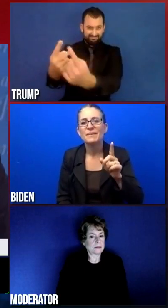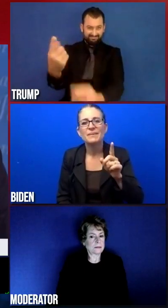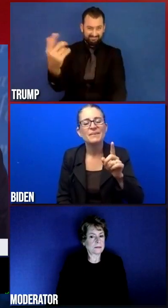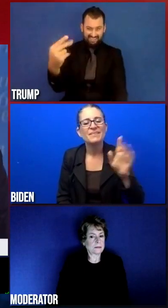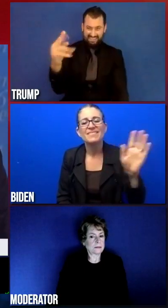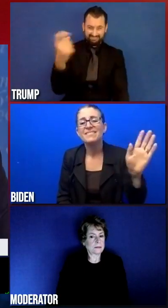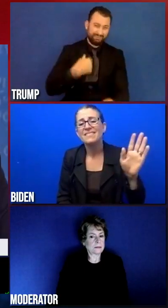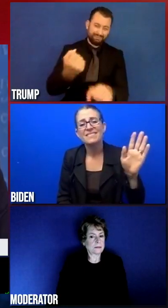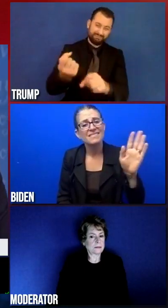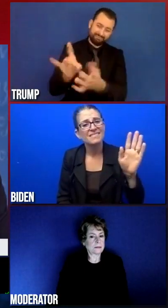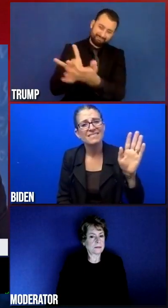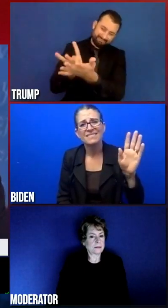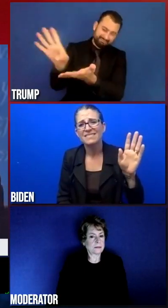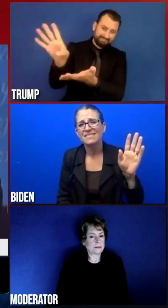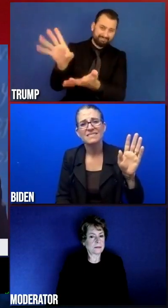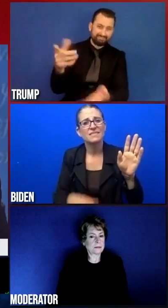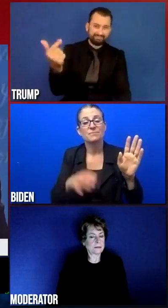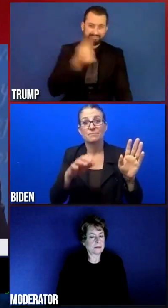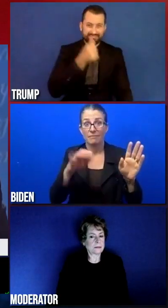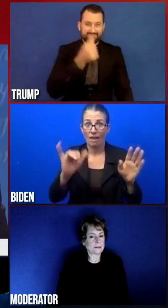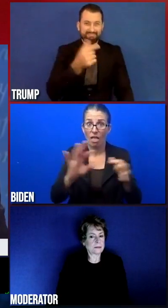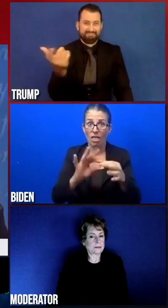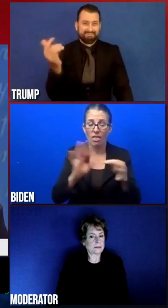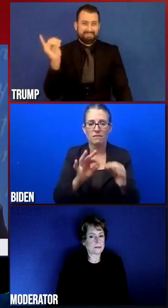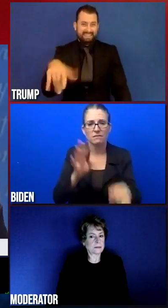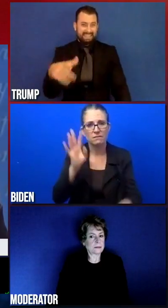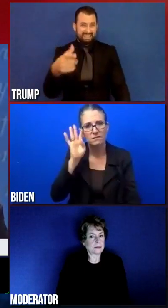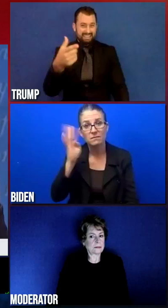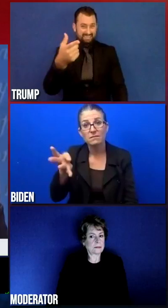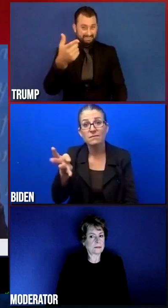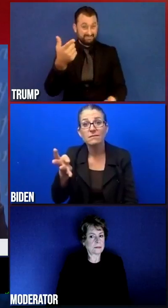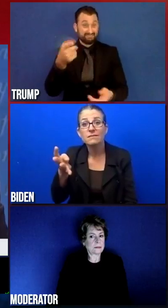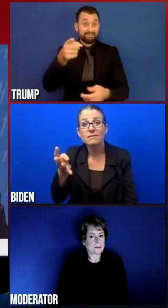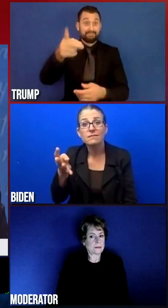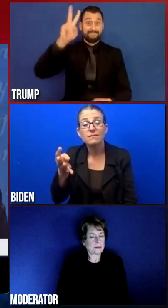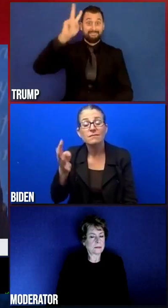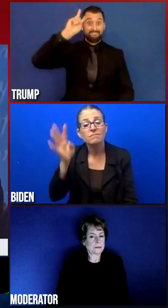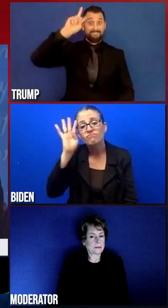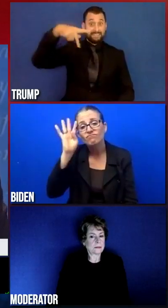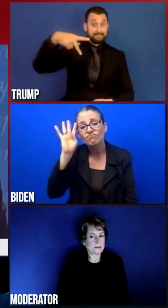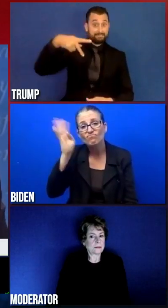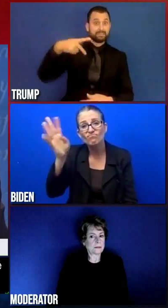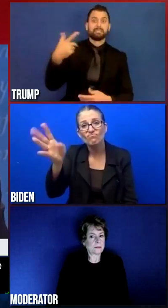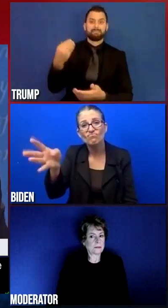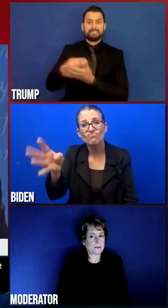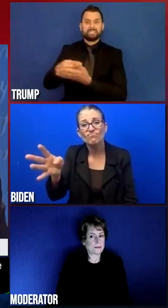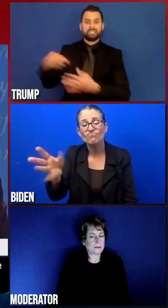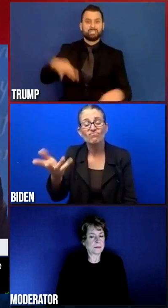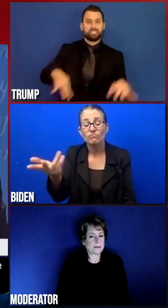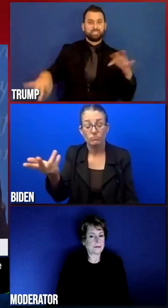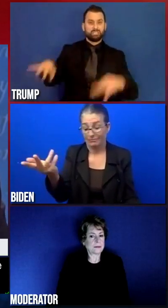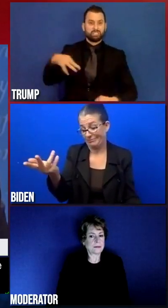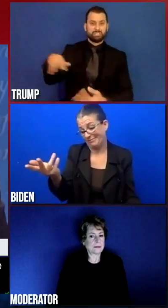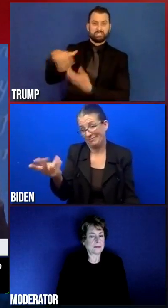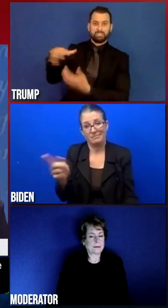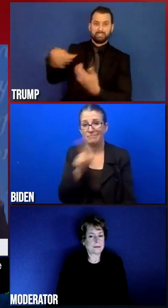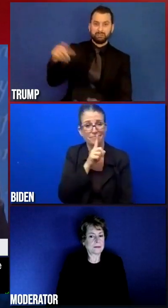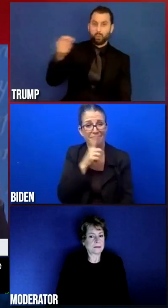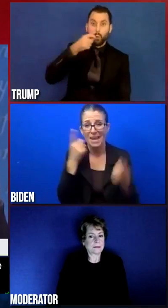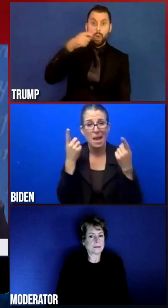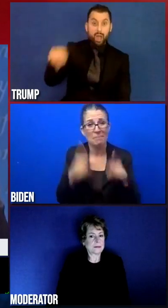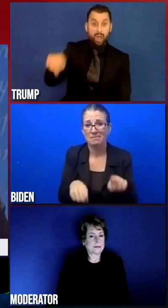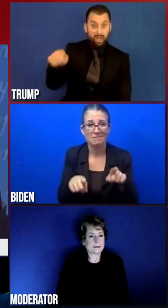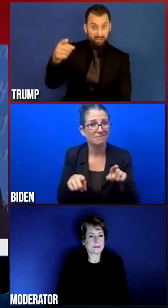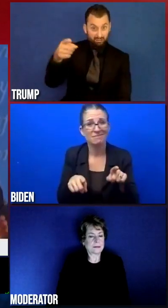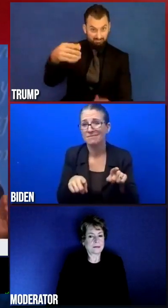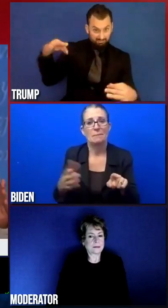fortune in Ukraine, in China, in Moscow, that is simply and various not other places. True. He My made a son, fortune. Gentlemen, my son, And he didn't have a